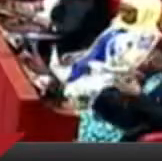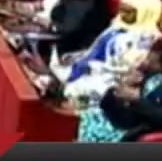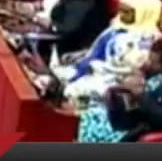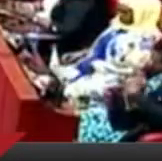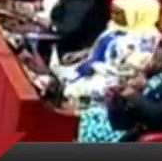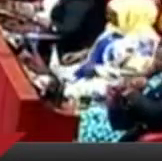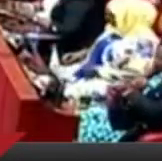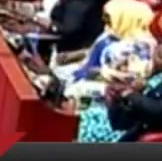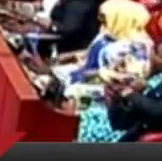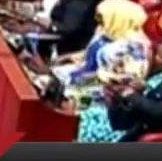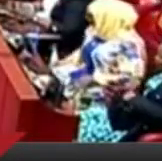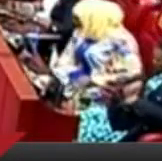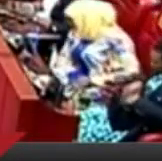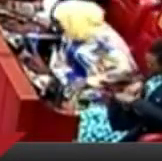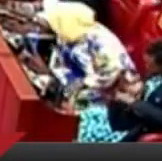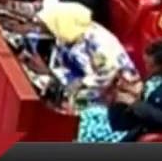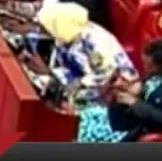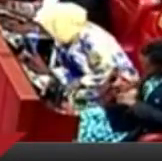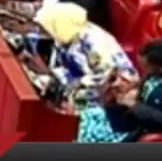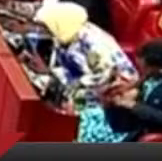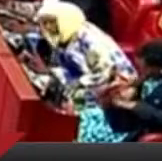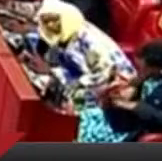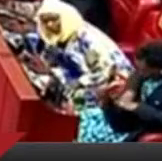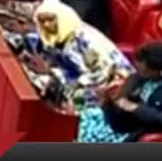Alego Usonga, Atandi Samuel.